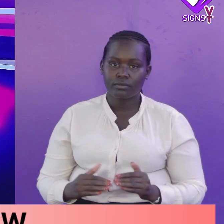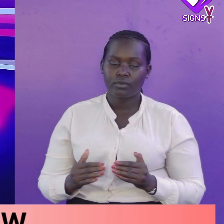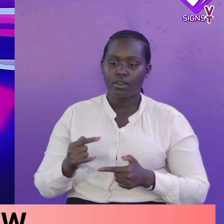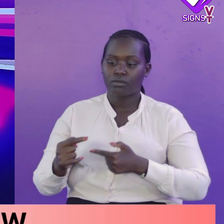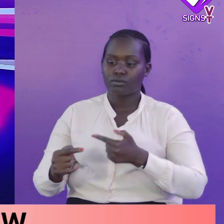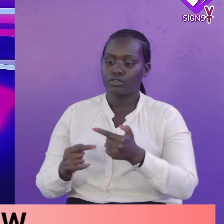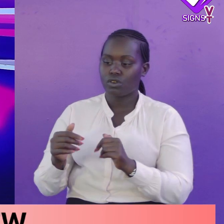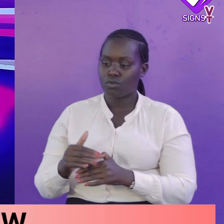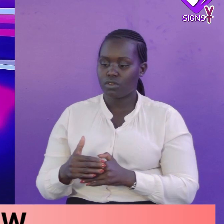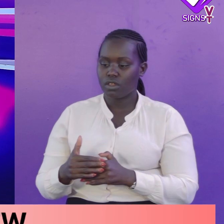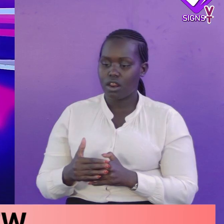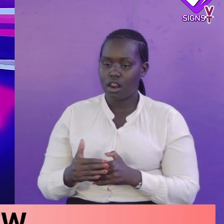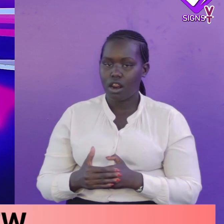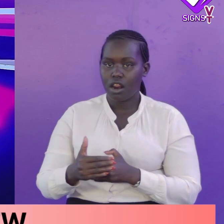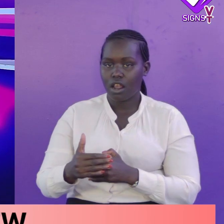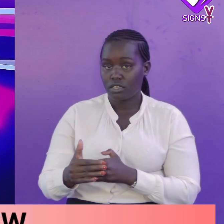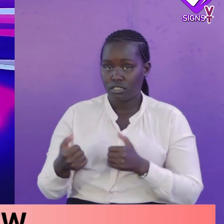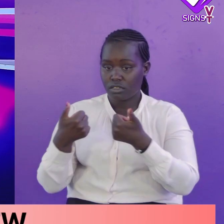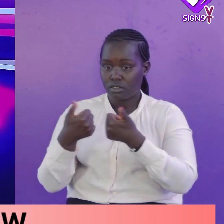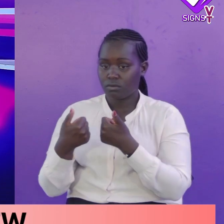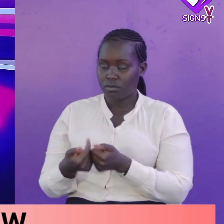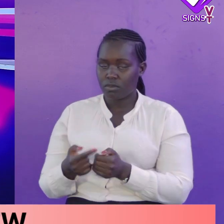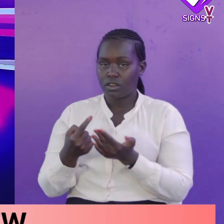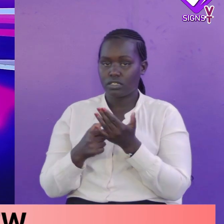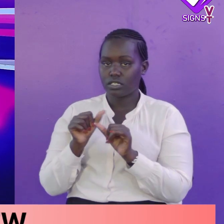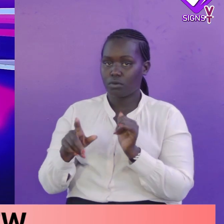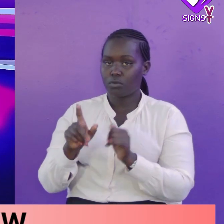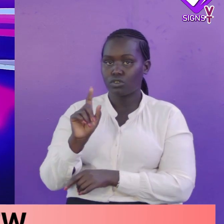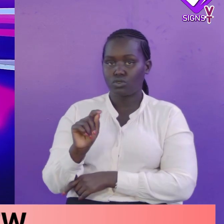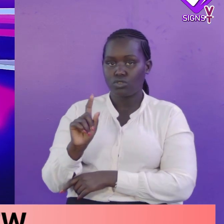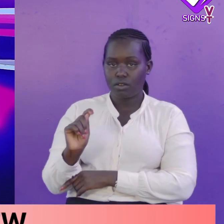The next match, we'll talk about Tottenham